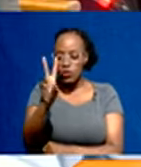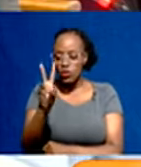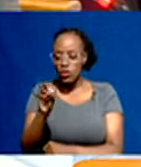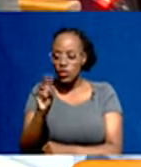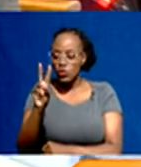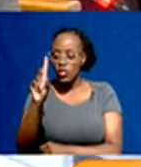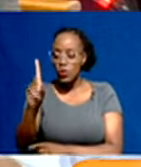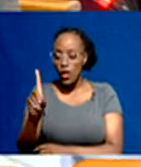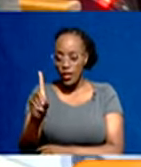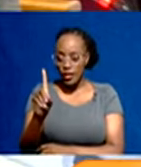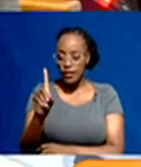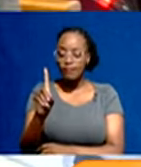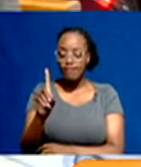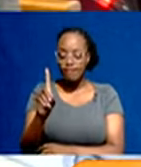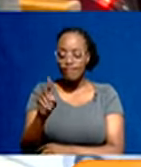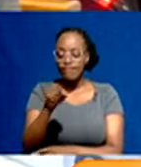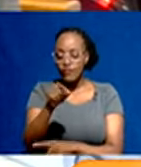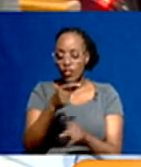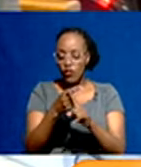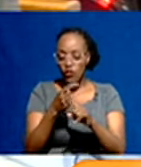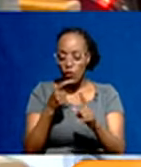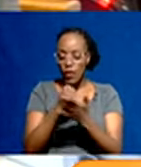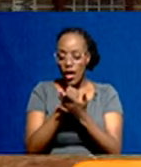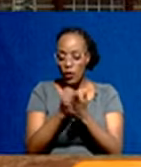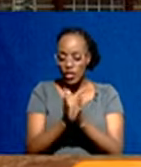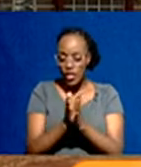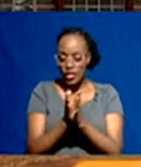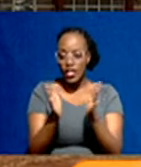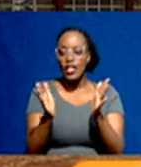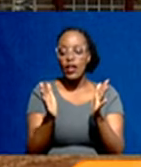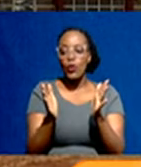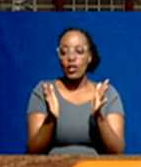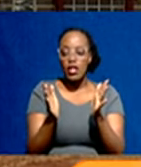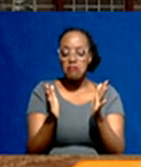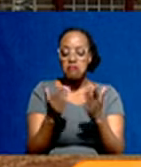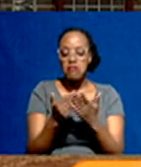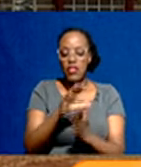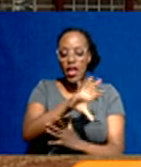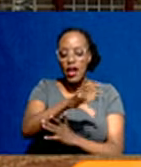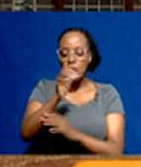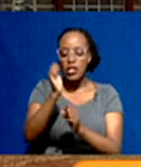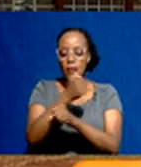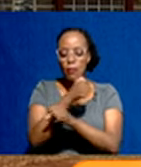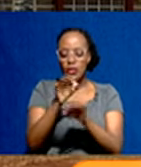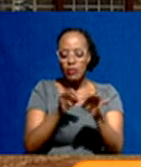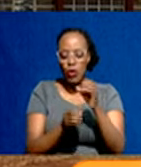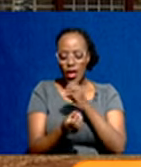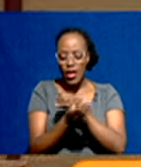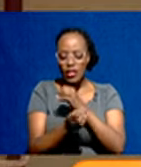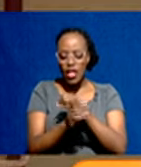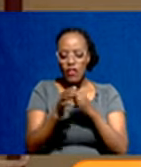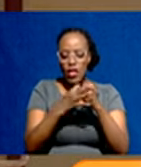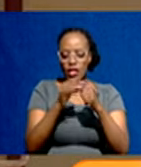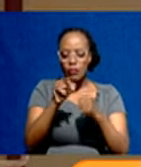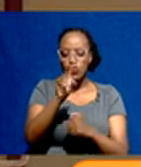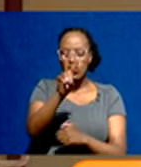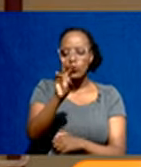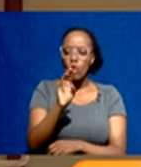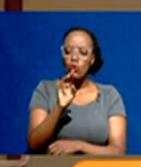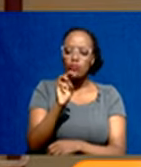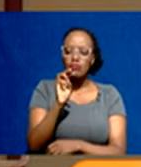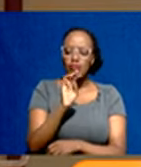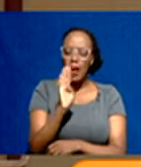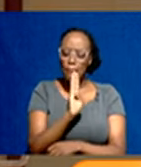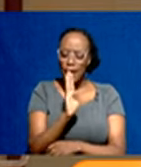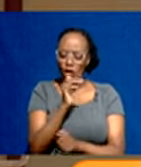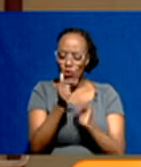2020-2021. They existed somewhere. According to the Auditor General's report, the county could not account for 8.2 billion shillings received